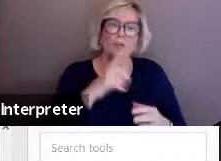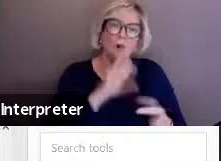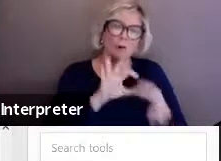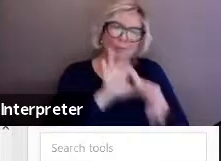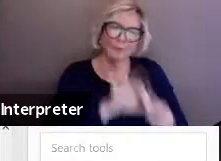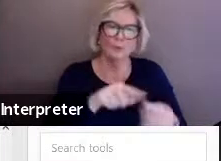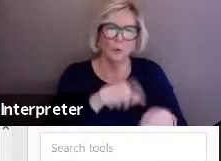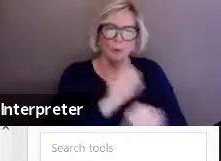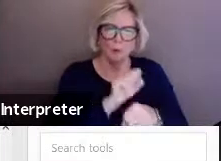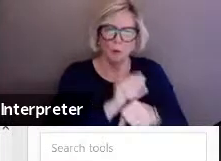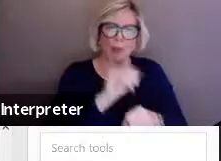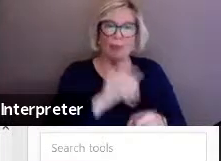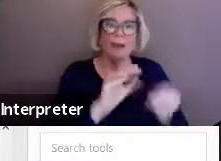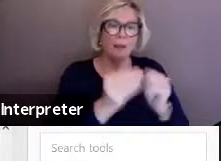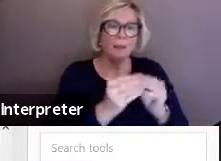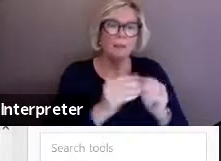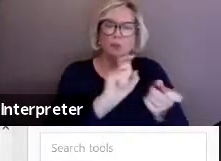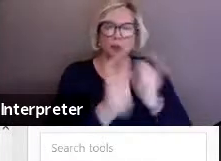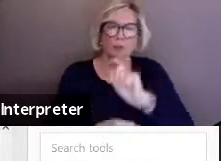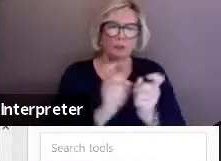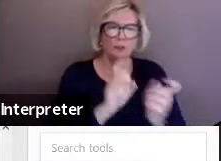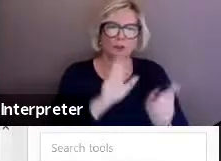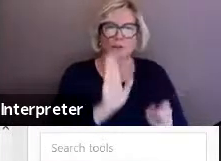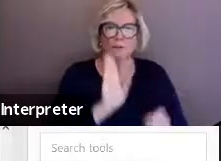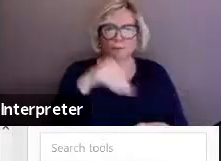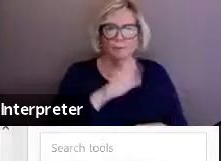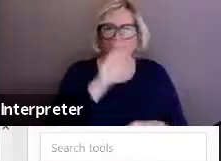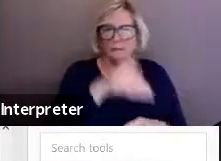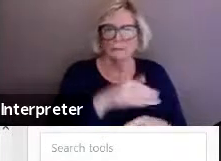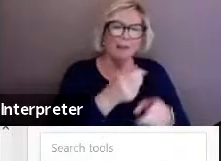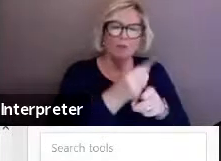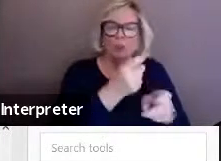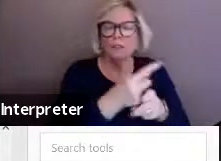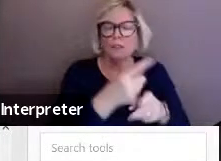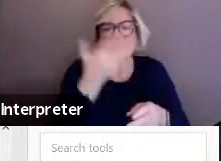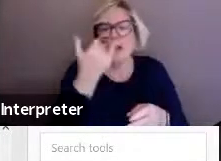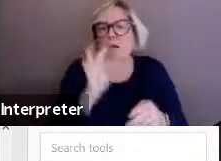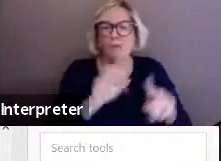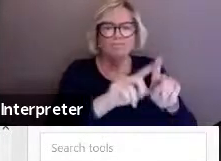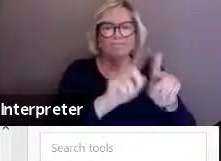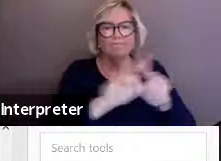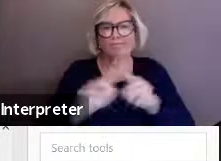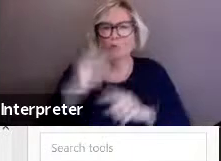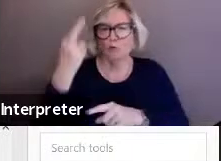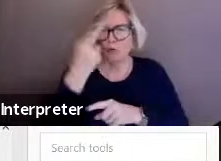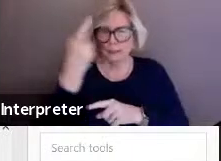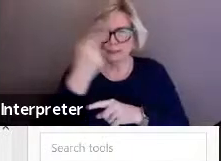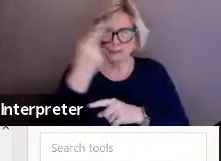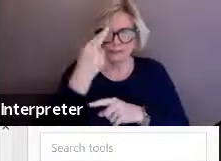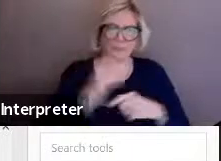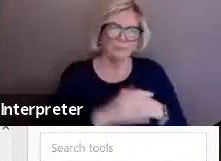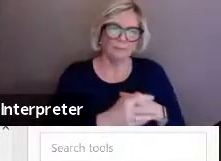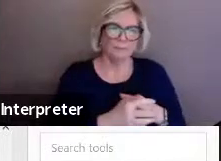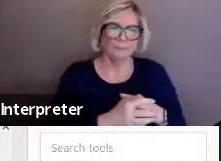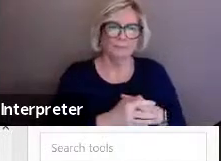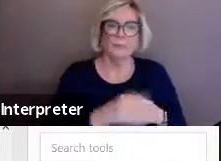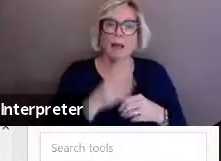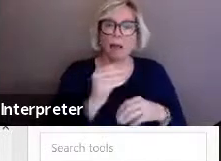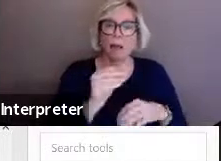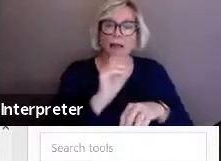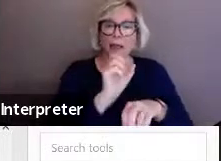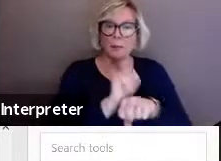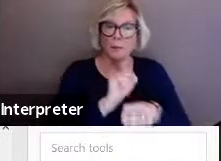numbers tend to fluctuate year to year for a variety of causes. And the